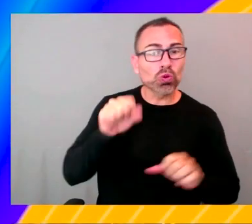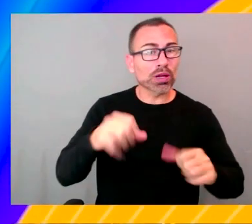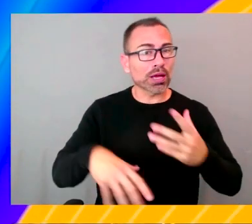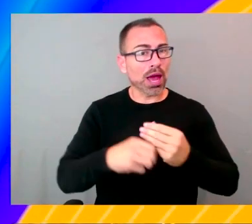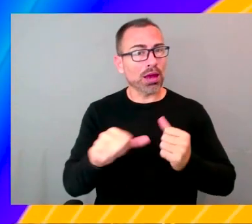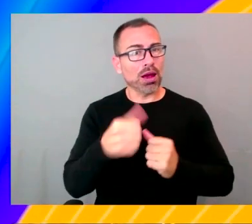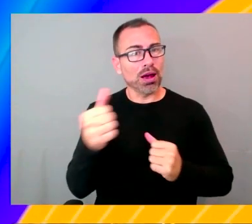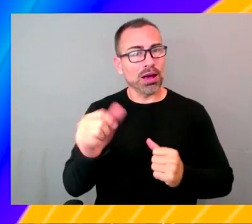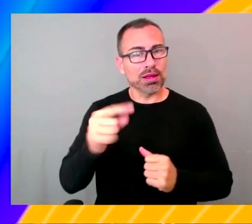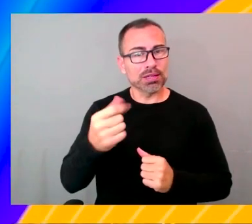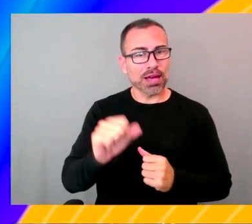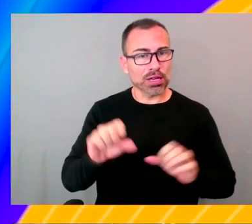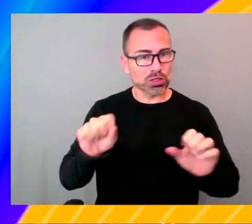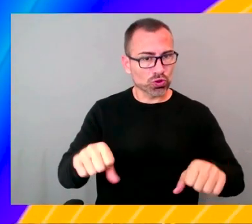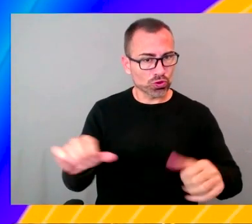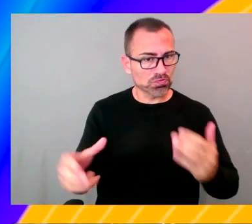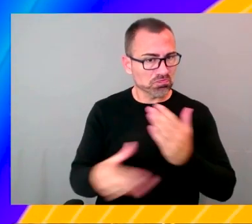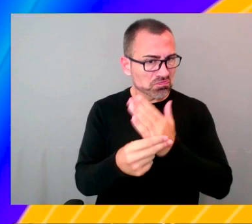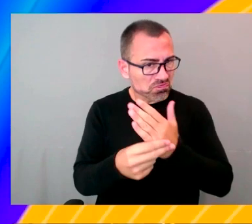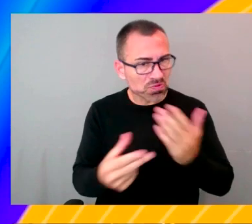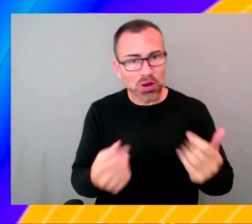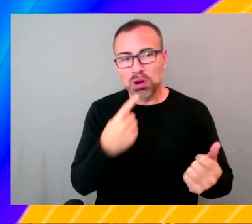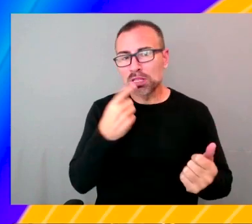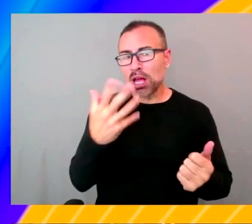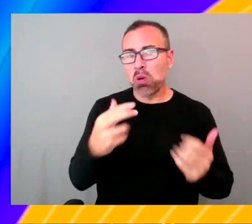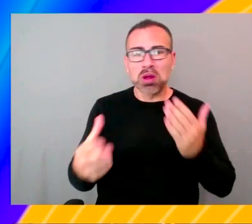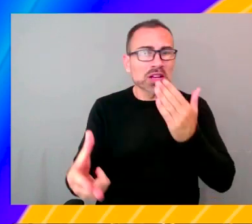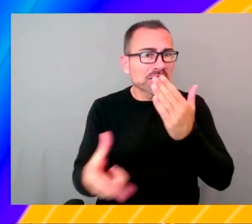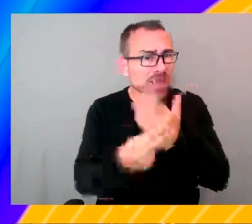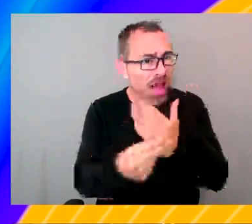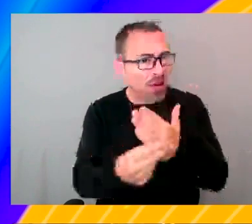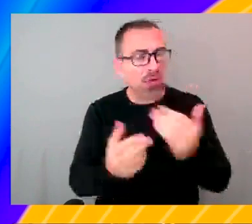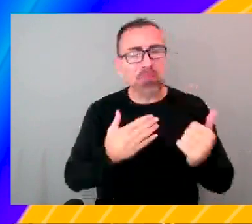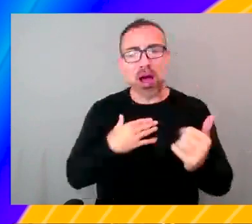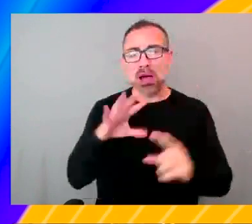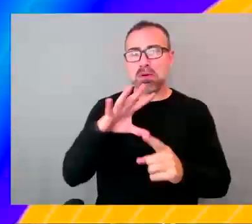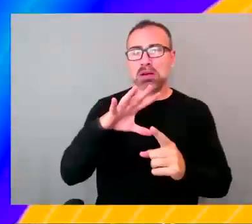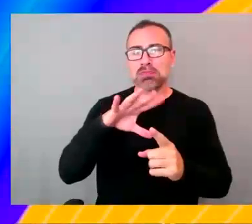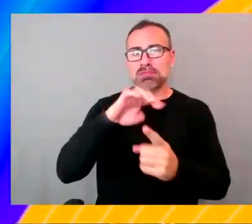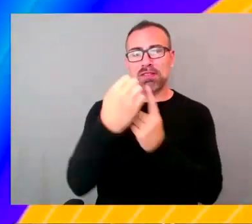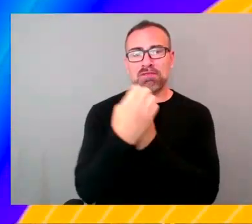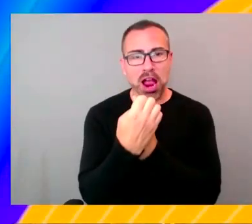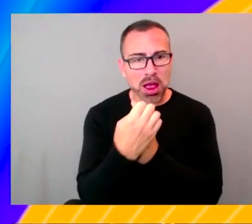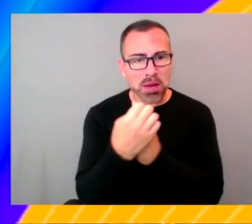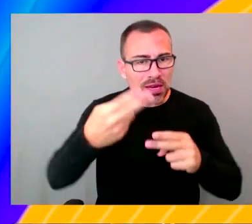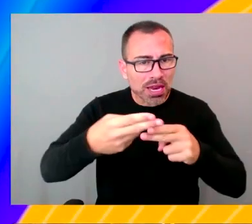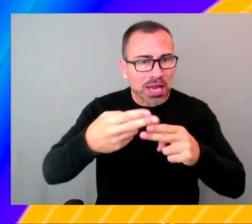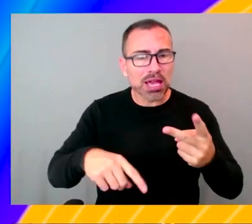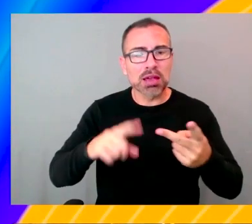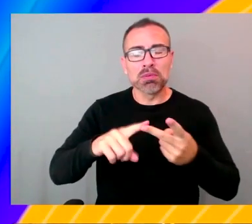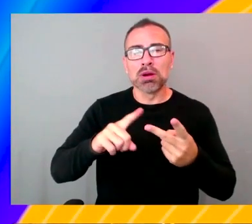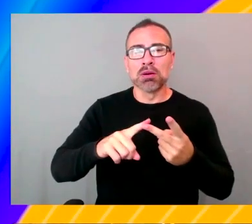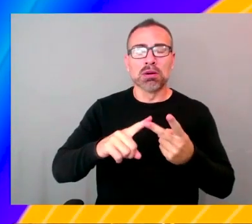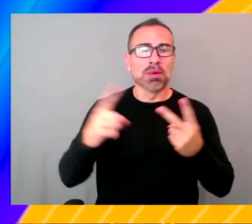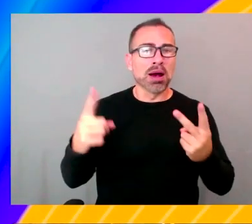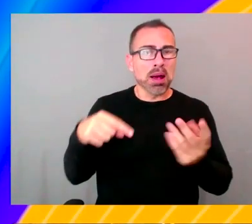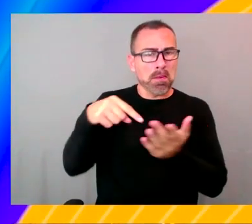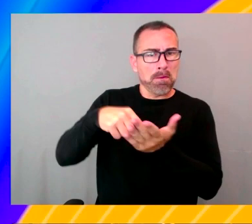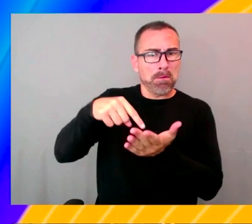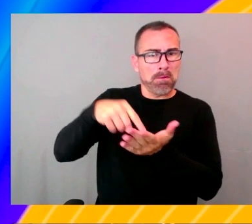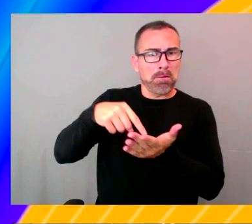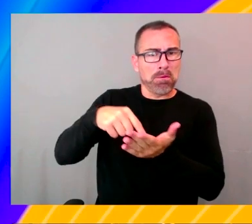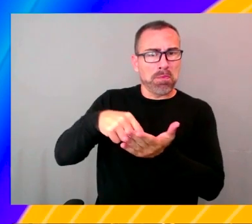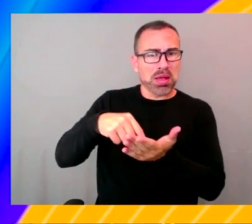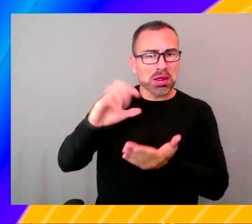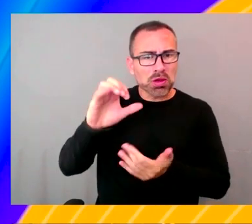hey, I want to tag this thing with my environment name, my billing code, whatever information you want to so you